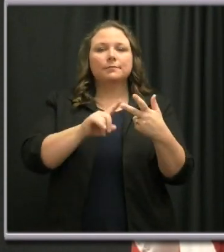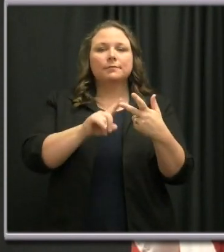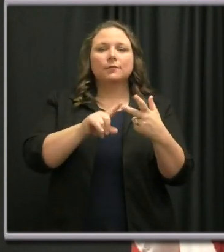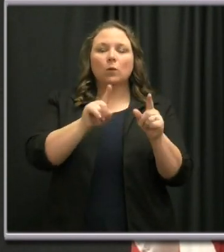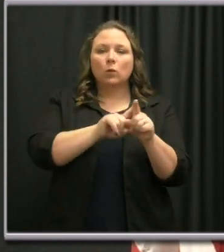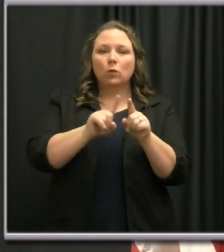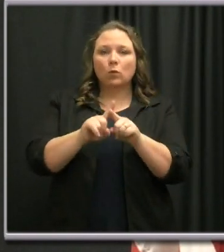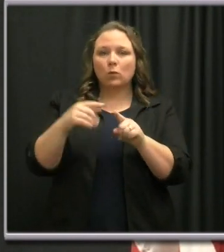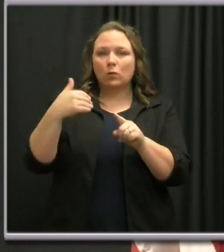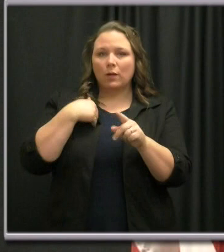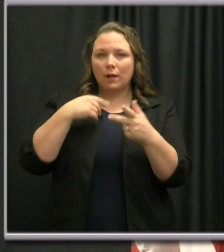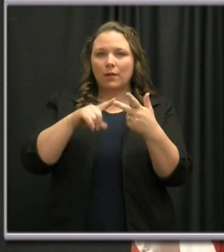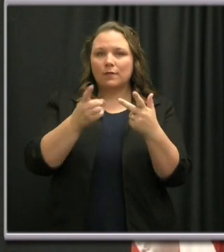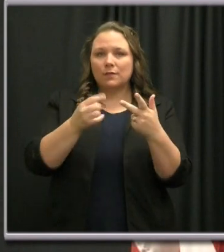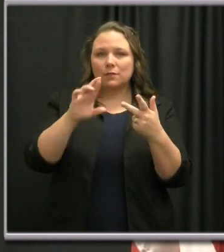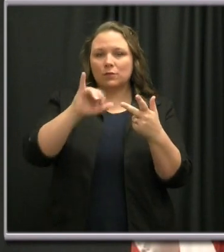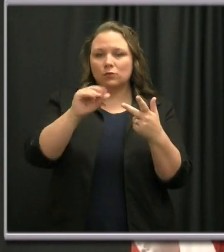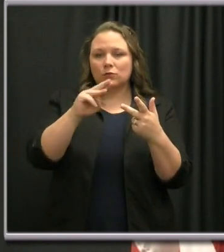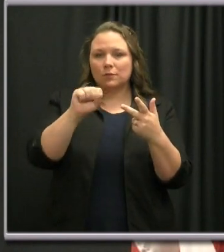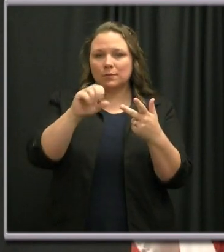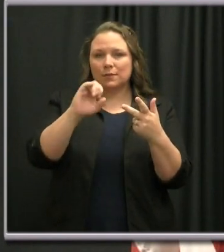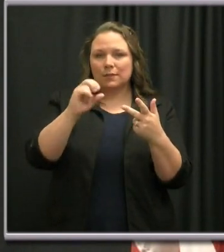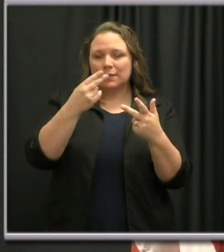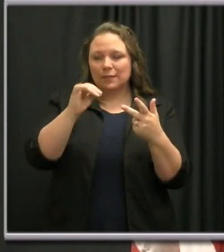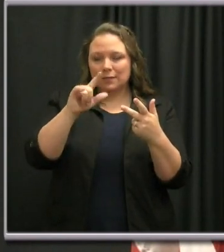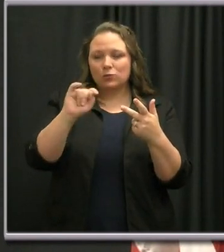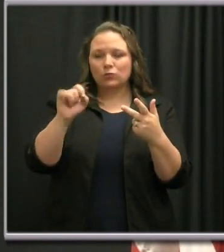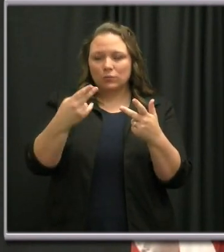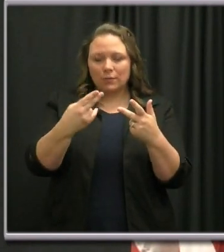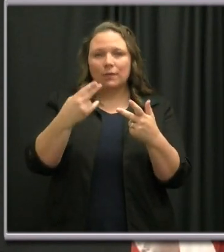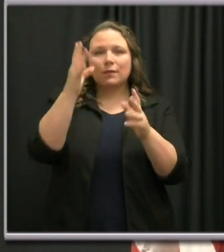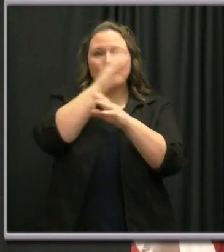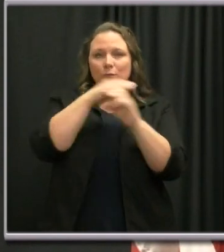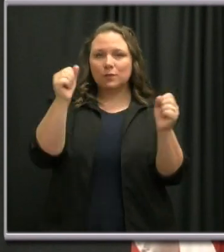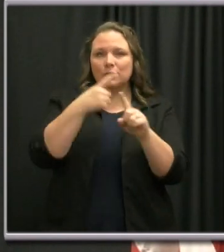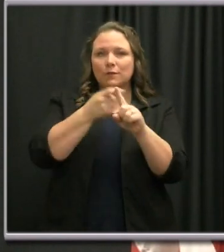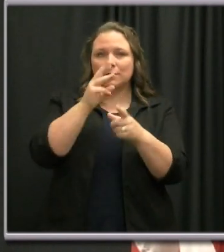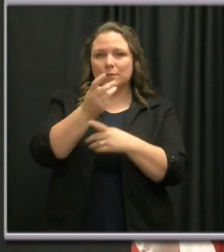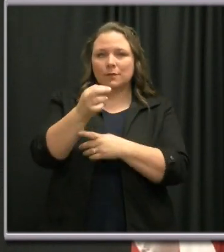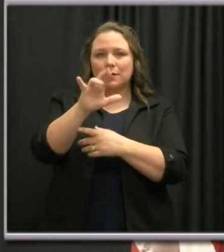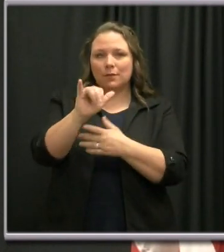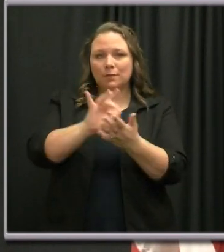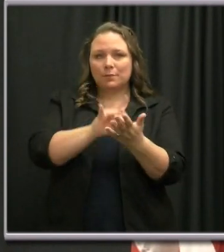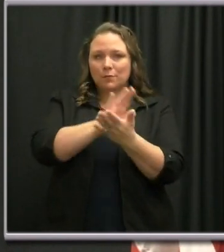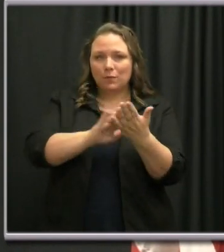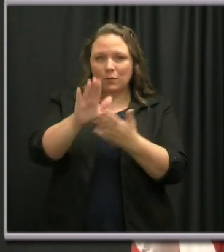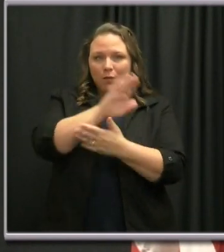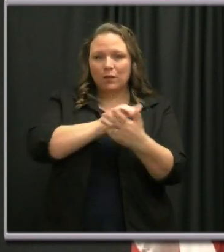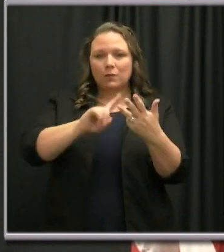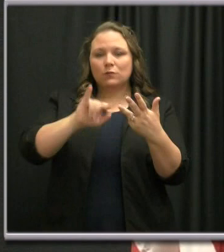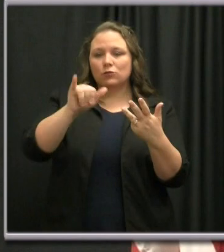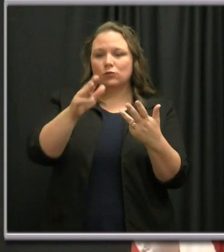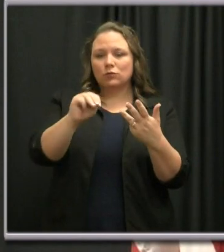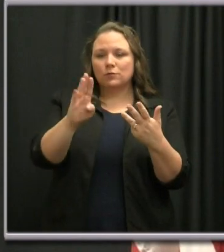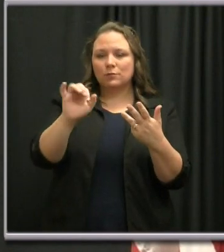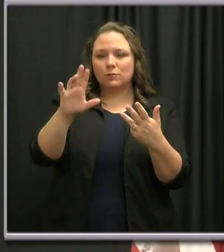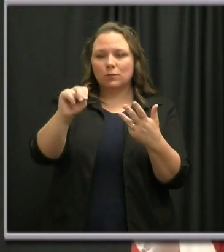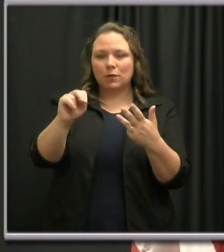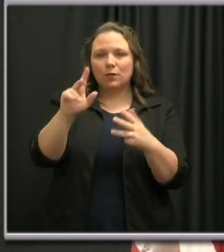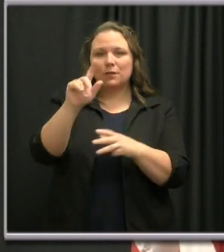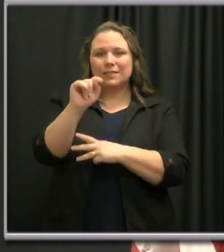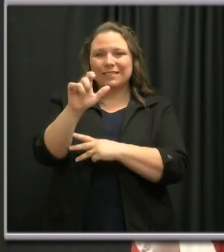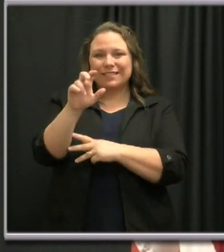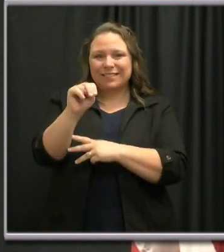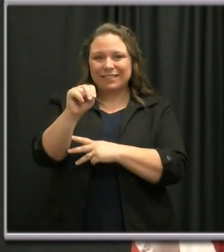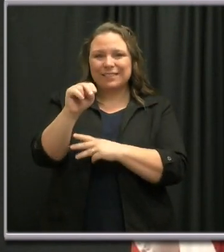morning, we are also joined by Dr. James Hildreth, President and CEO of Meharry Medical College, Jim Brown, Tennessee State